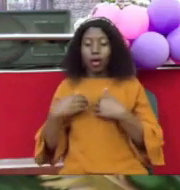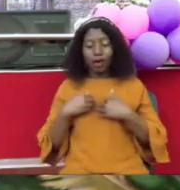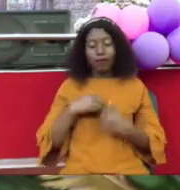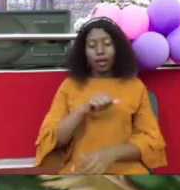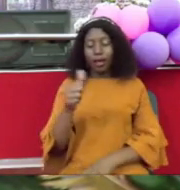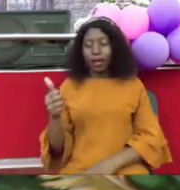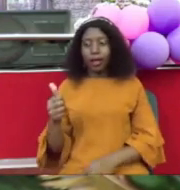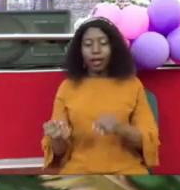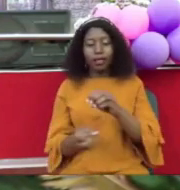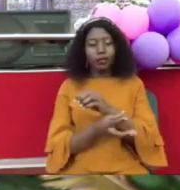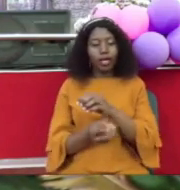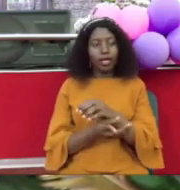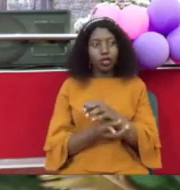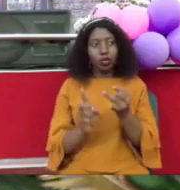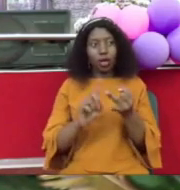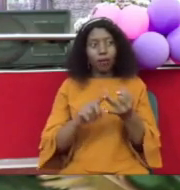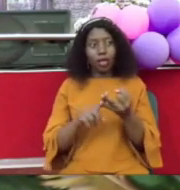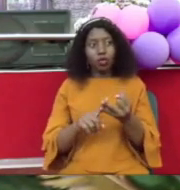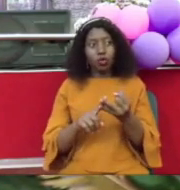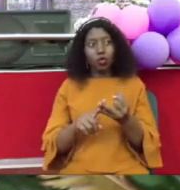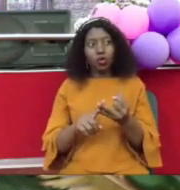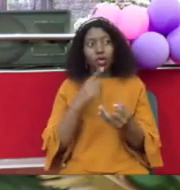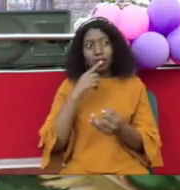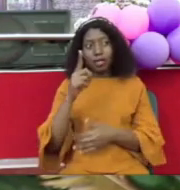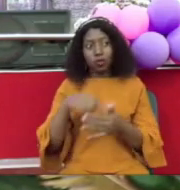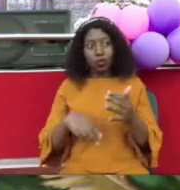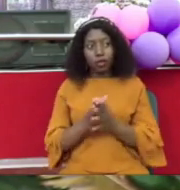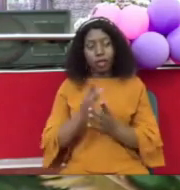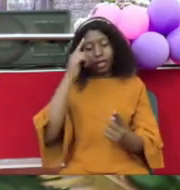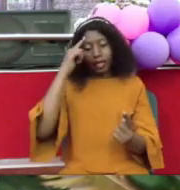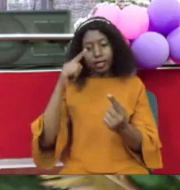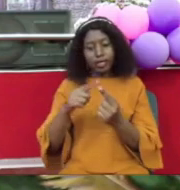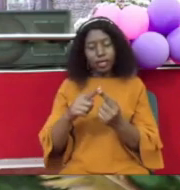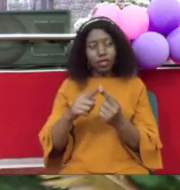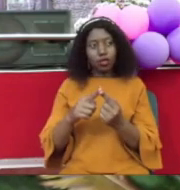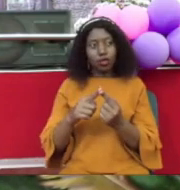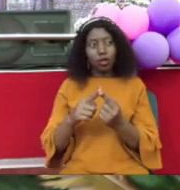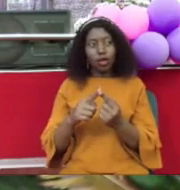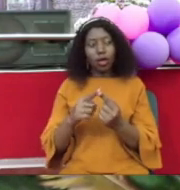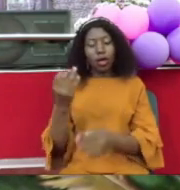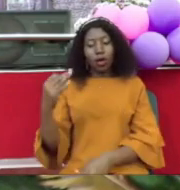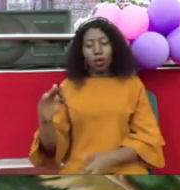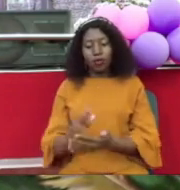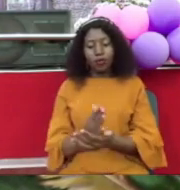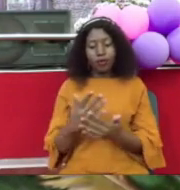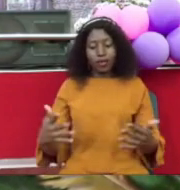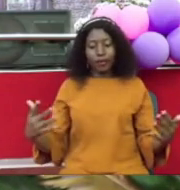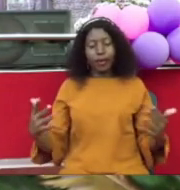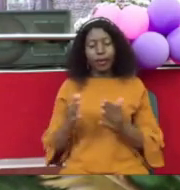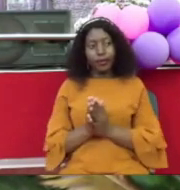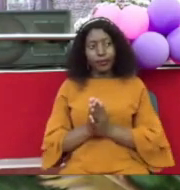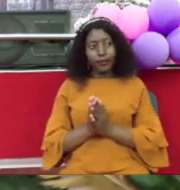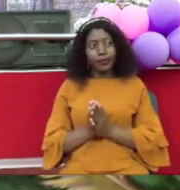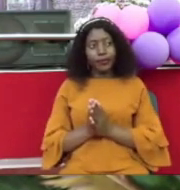intention. Aha, ingine inasema makusudi. Aim or function of something. Sababu